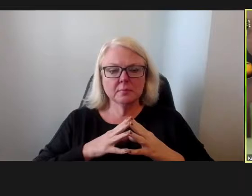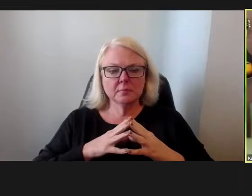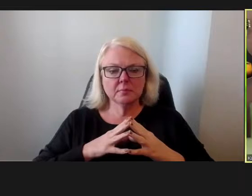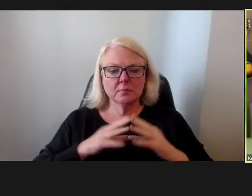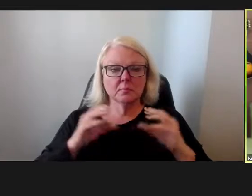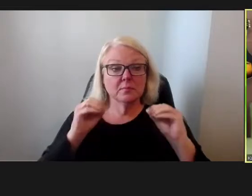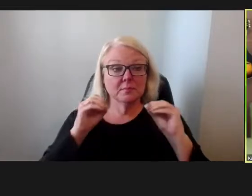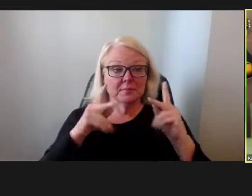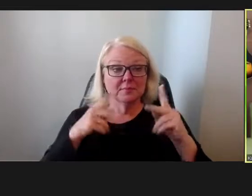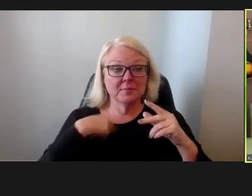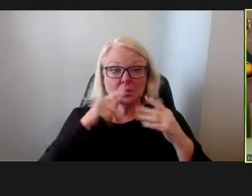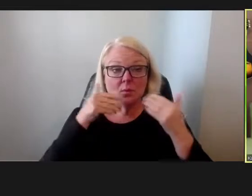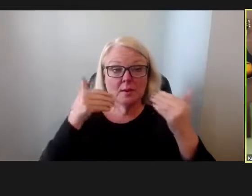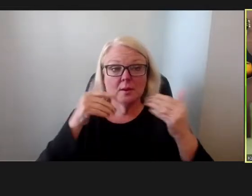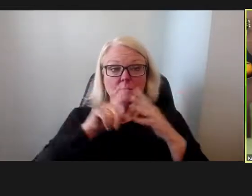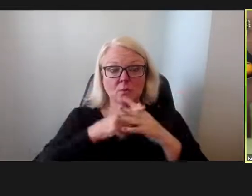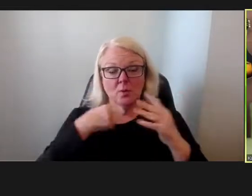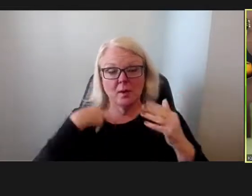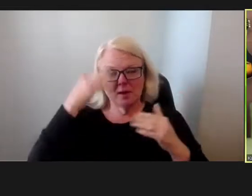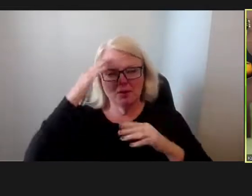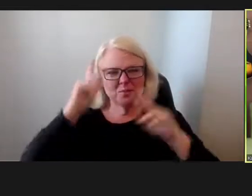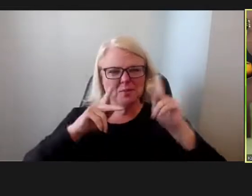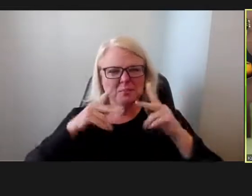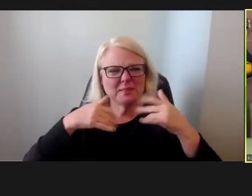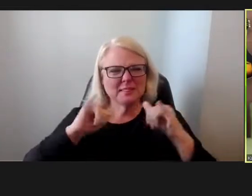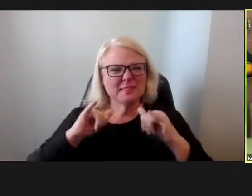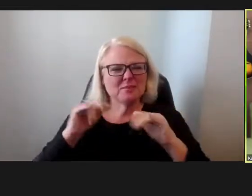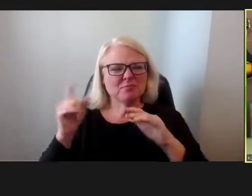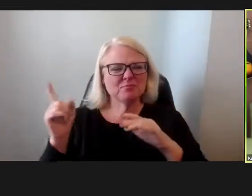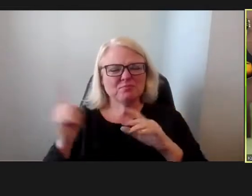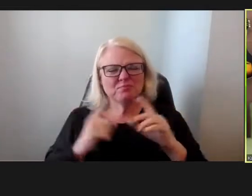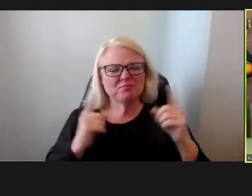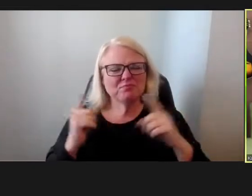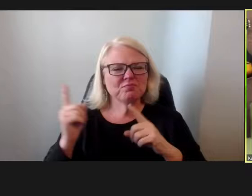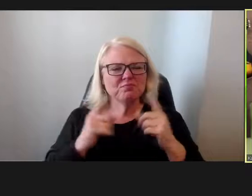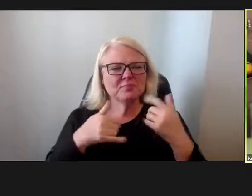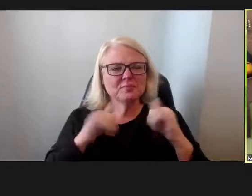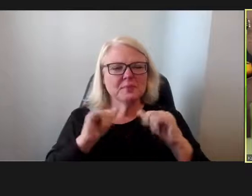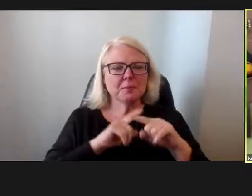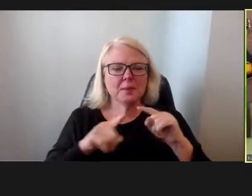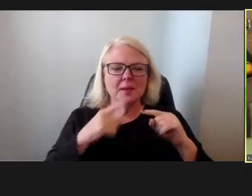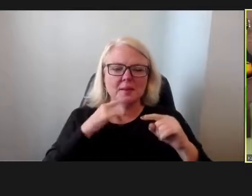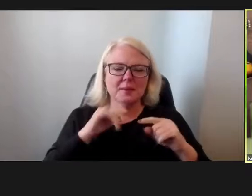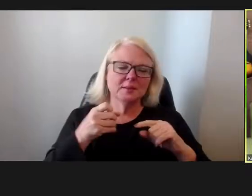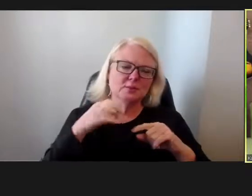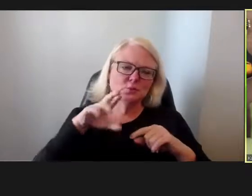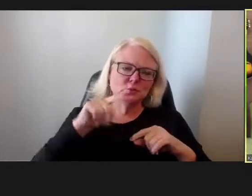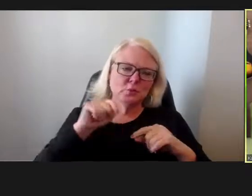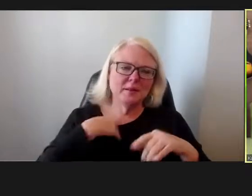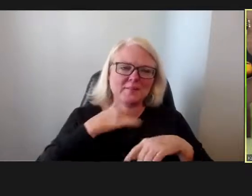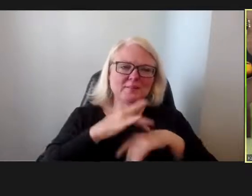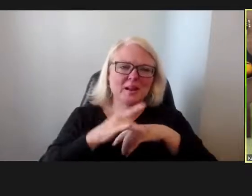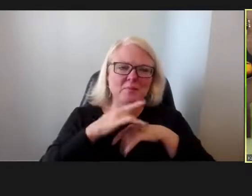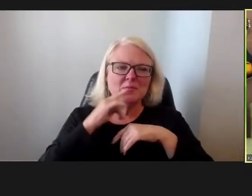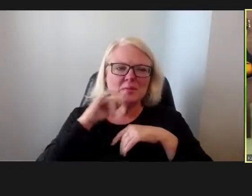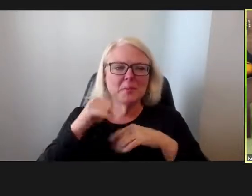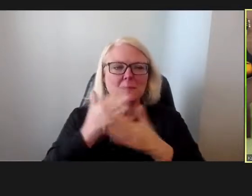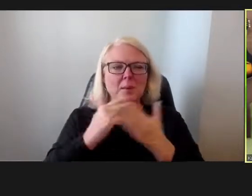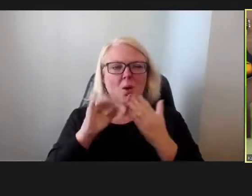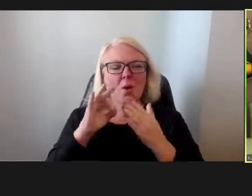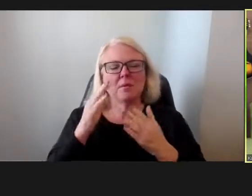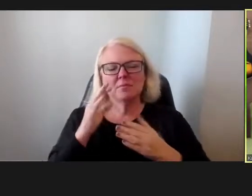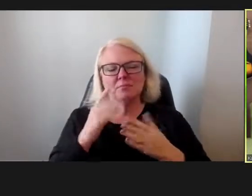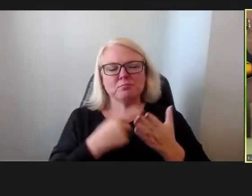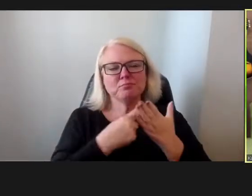Okay, I'm going to get started. I know folks are still filtering in, but there's a script available for this part of the talk. So I think